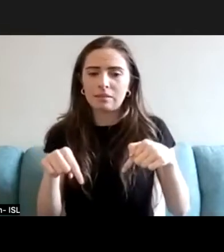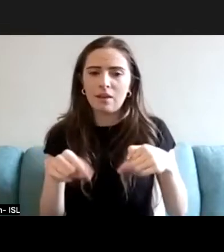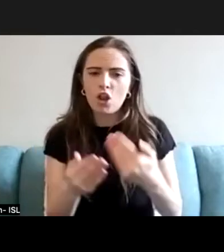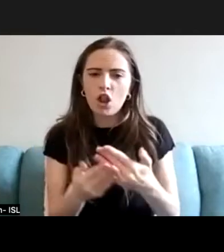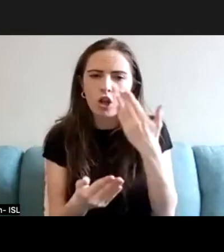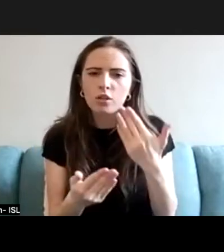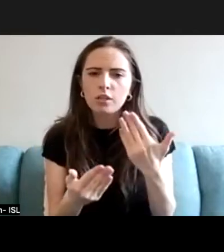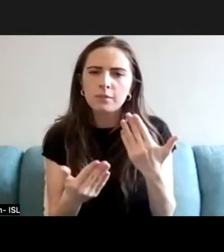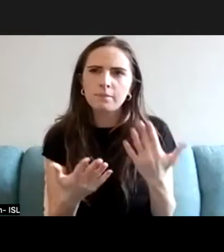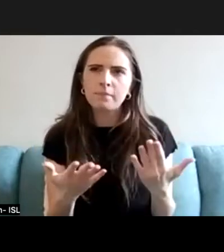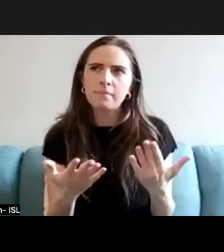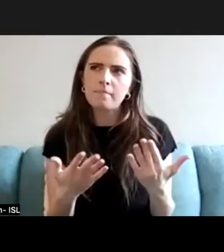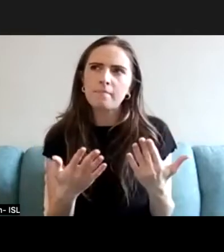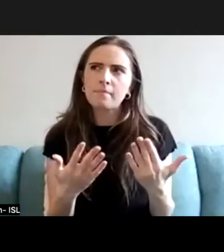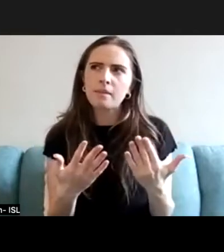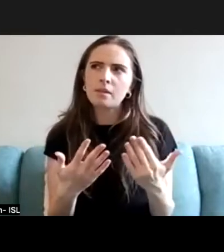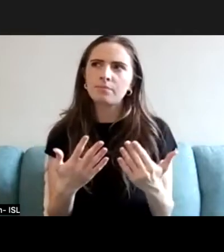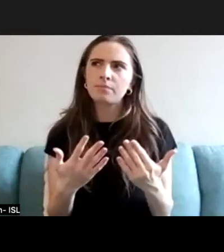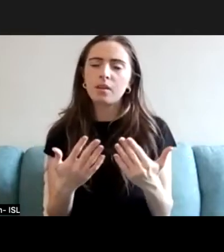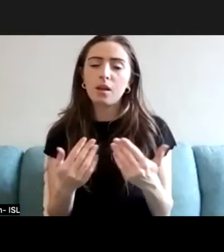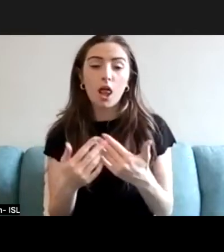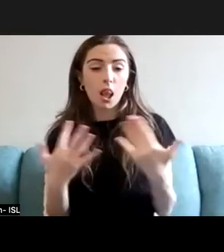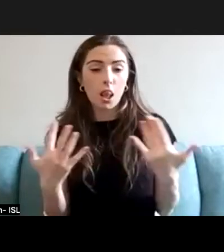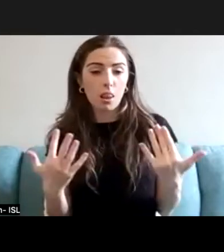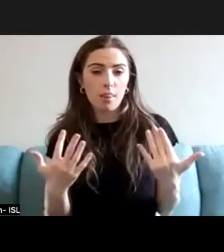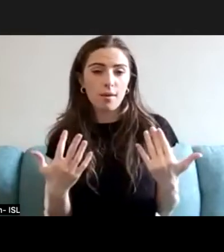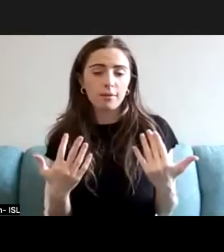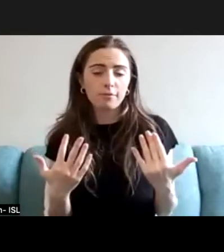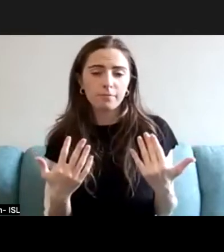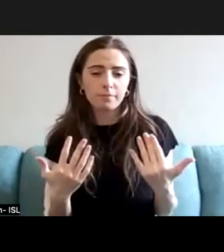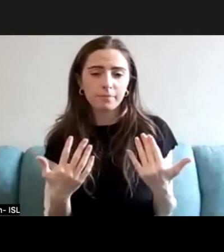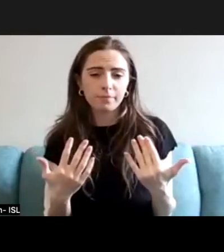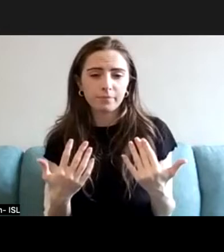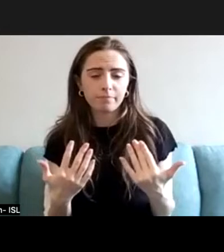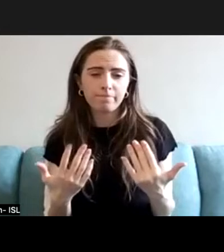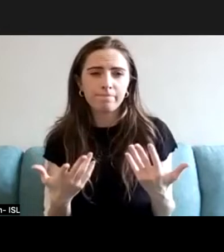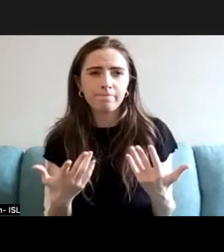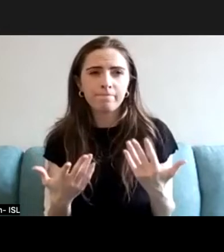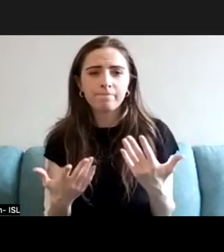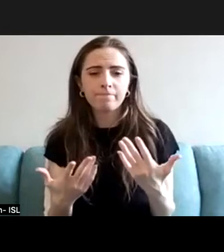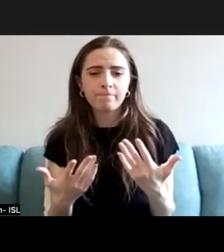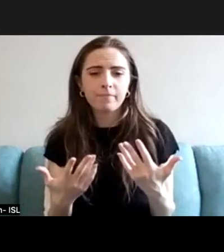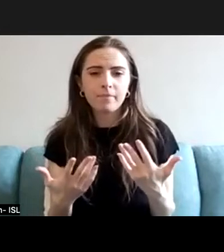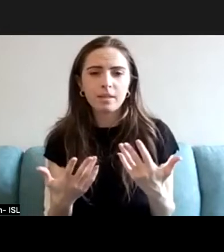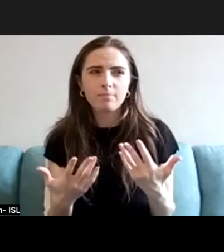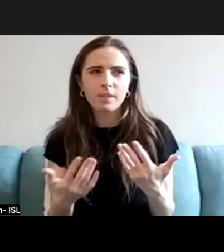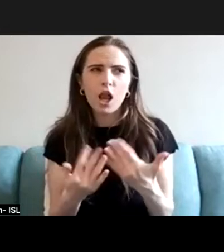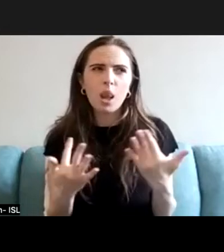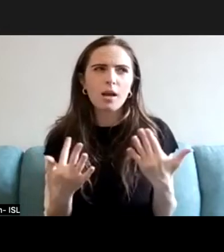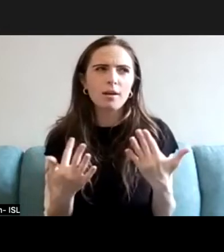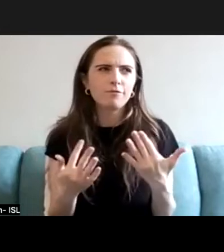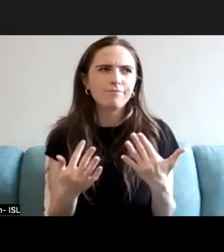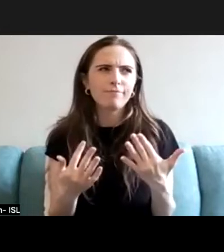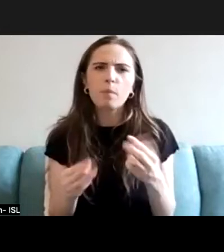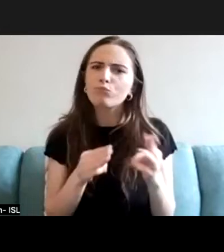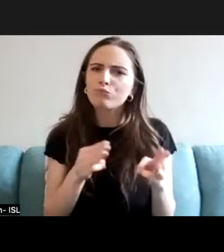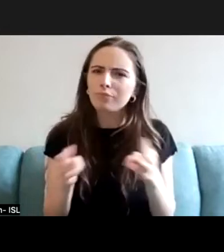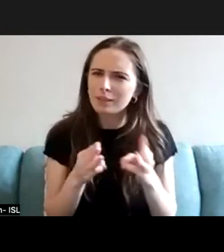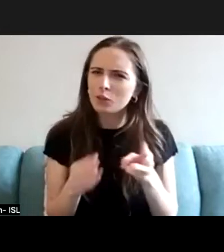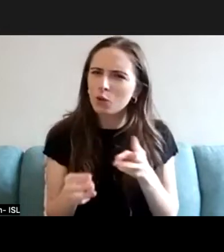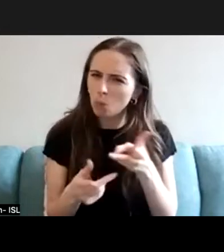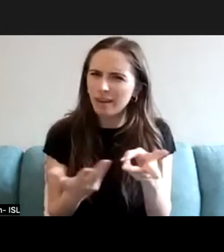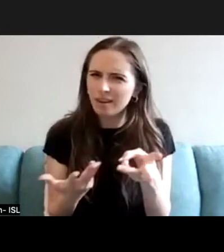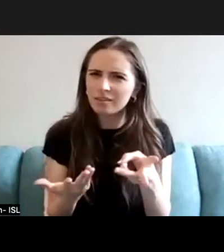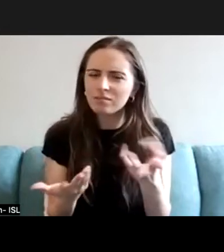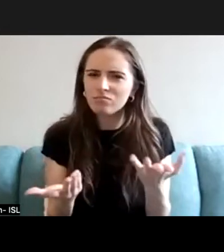lot of this stuff that we're asking around communications are actually very practical and actually just best practice